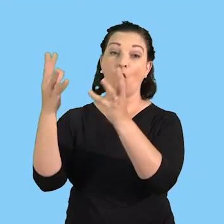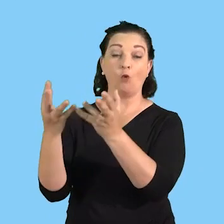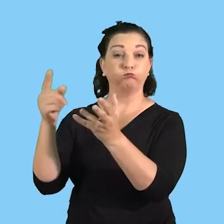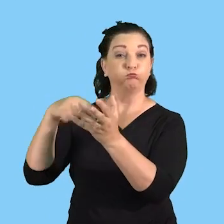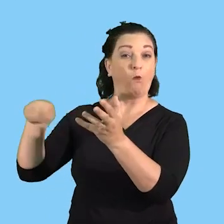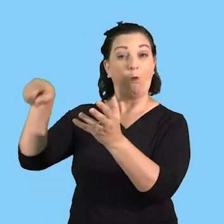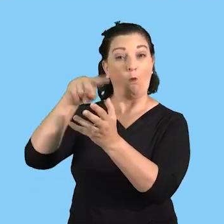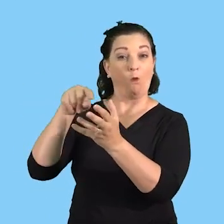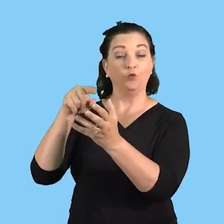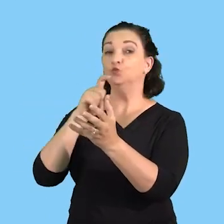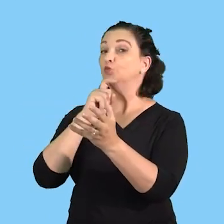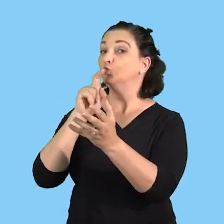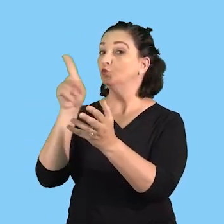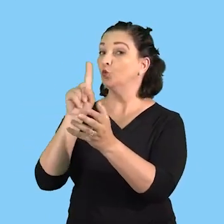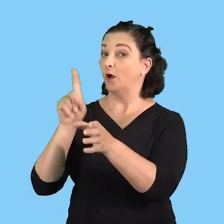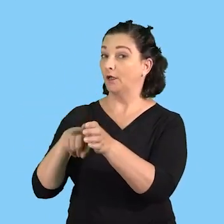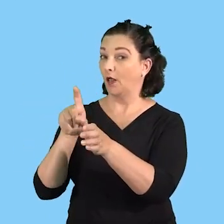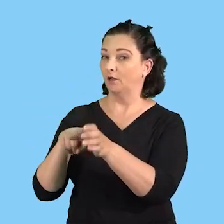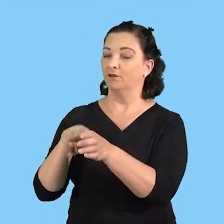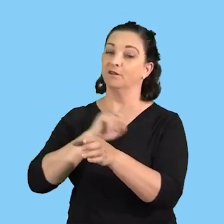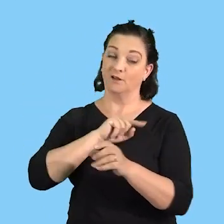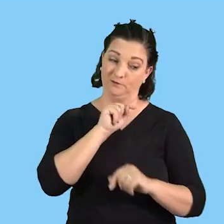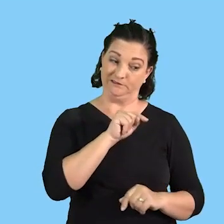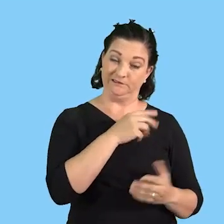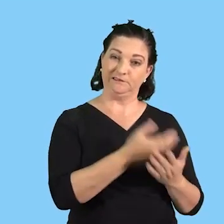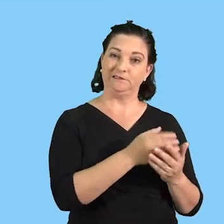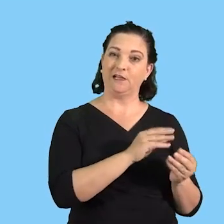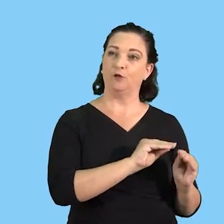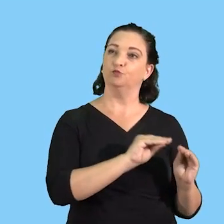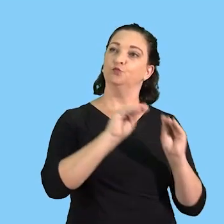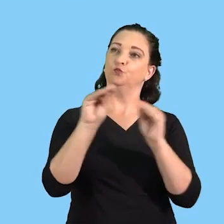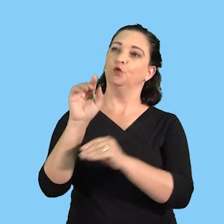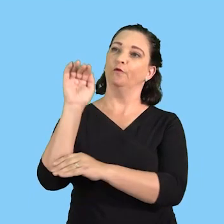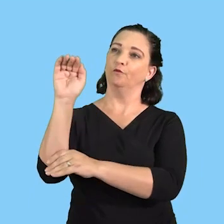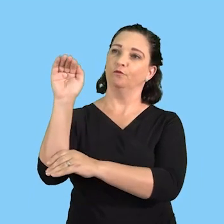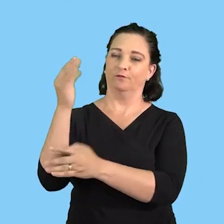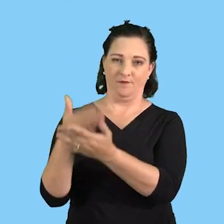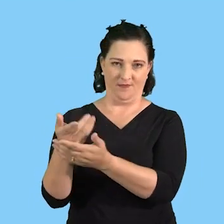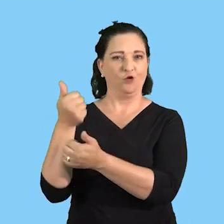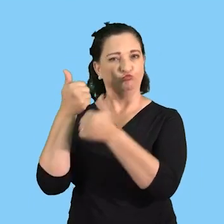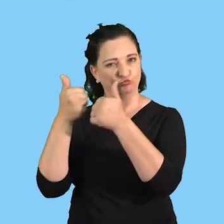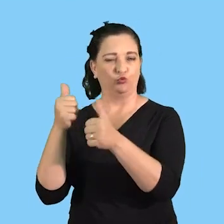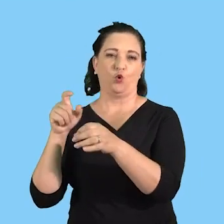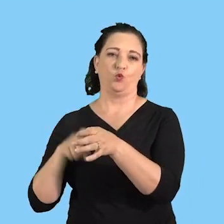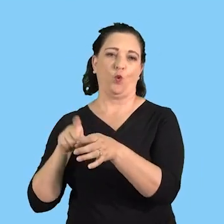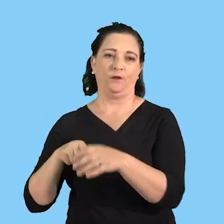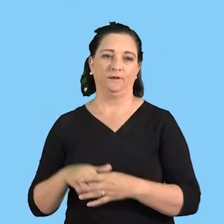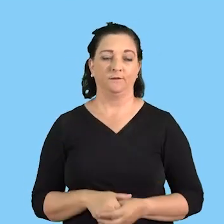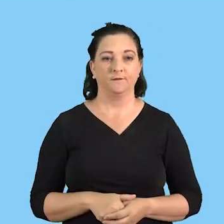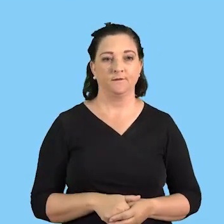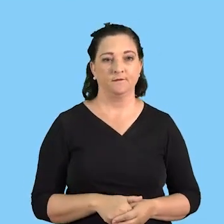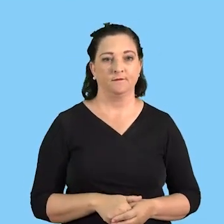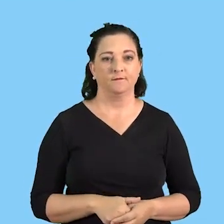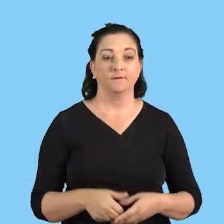going to be of quality when it reaches other countries. The ISO provides